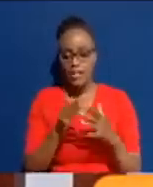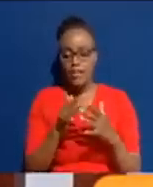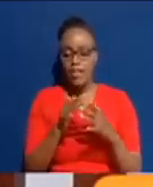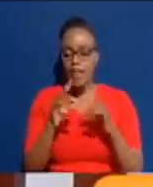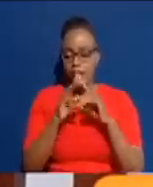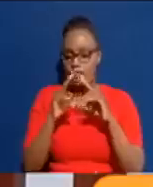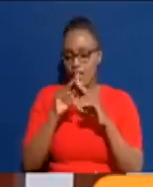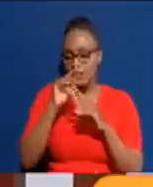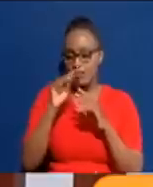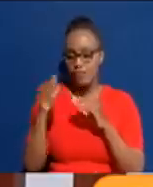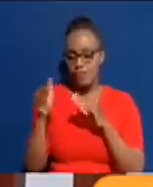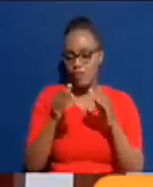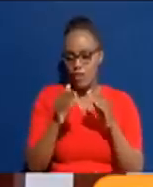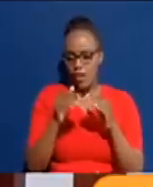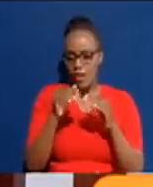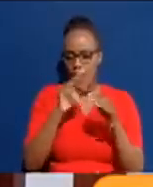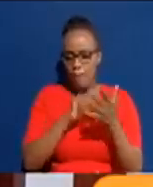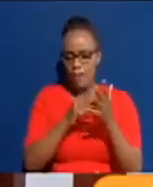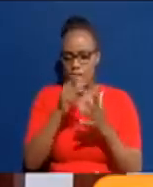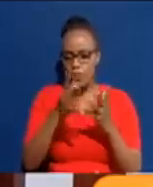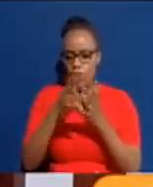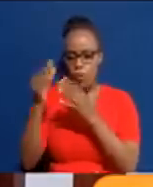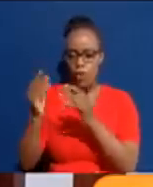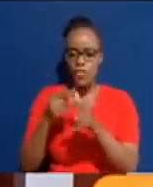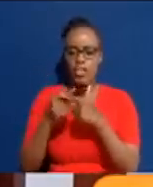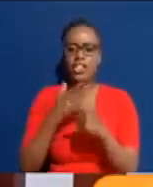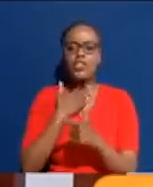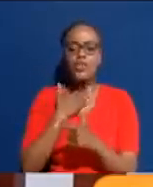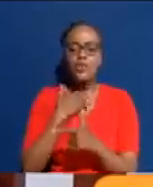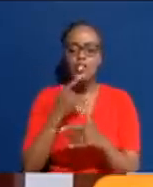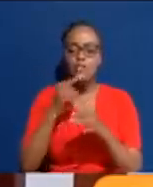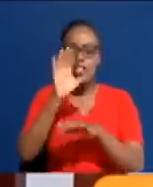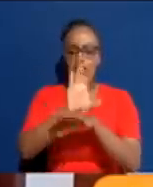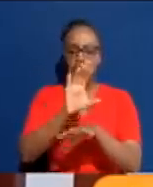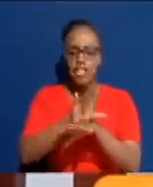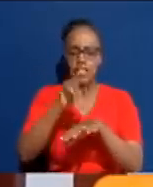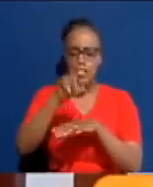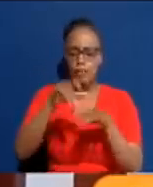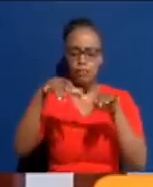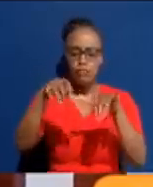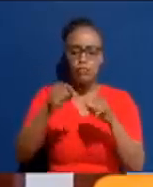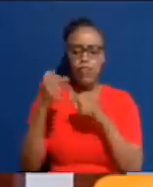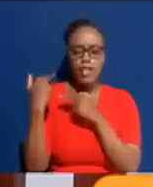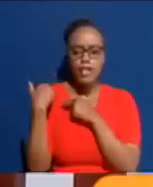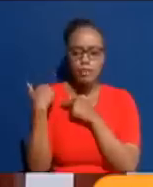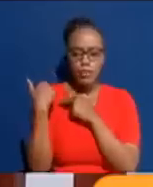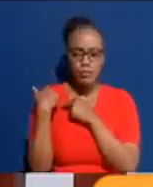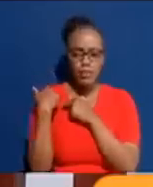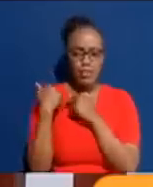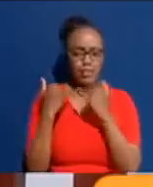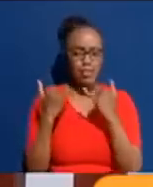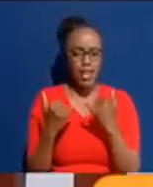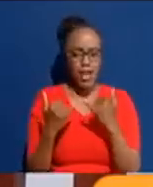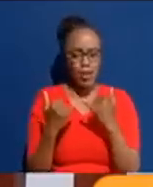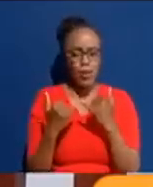manner. That you go out there and you want to say that the church should take that responsibility. Now,